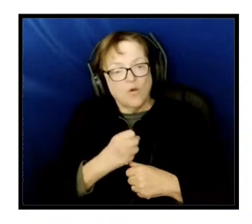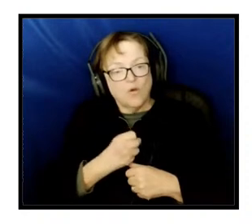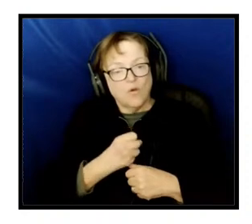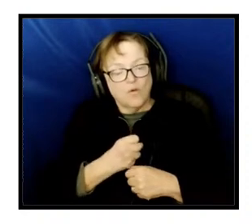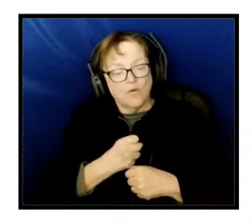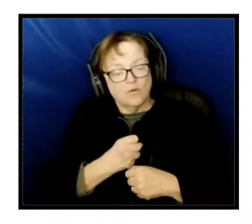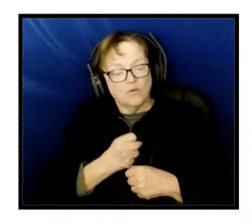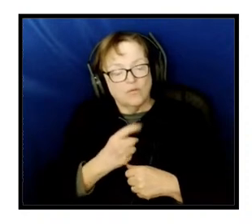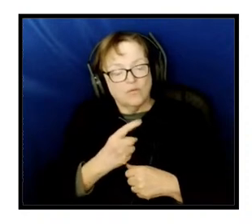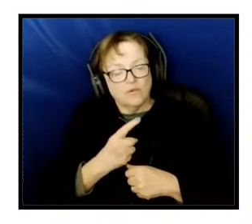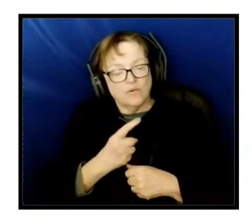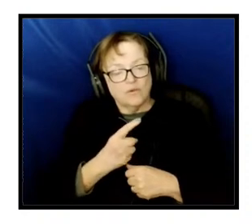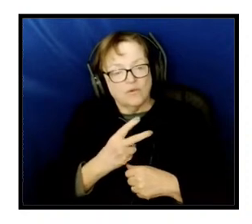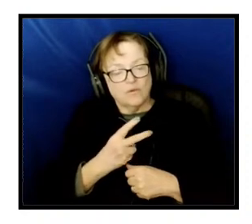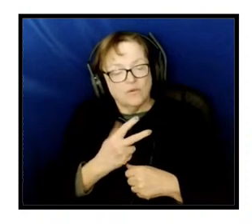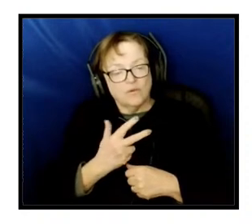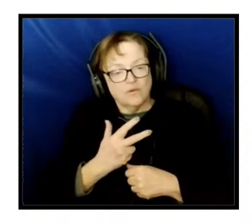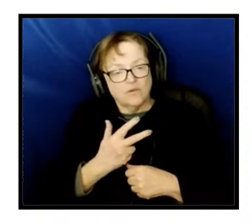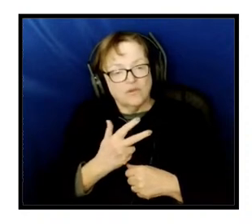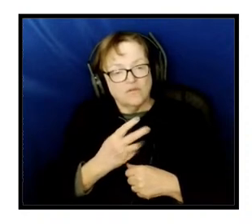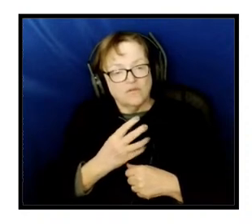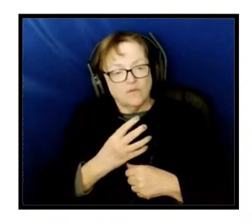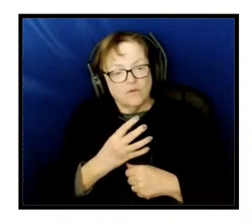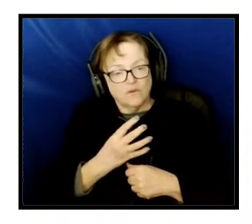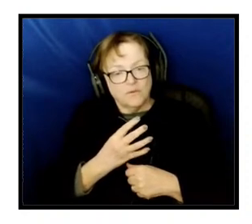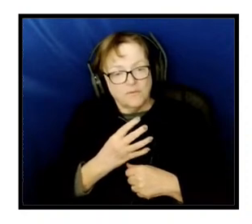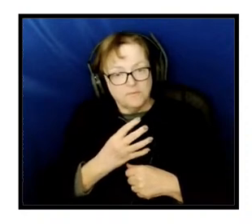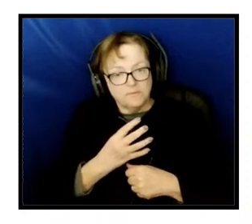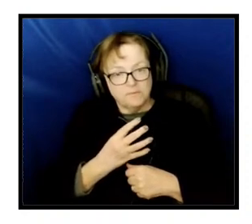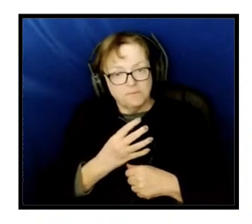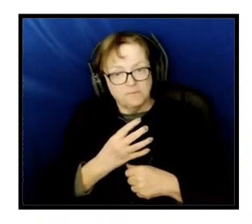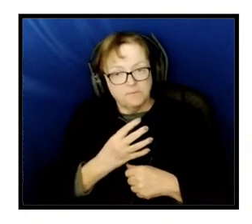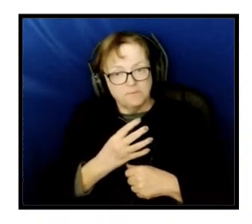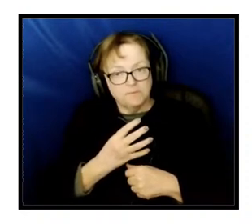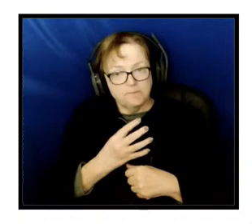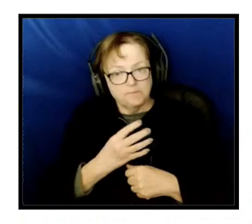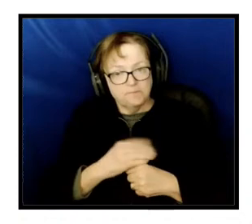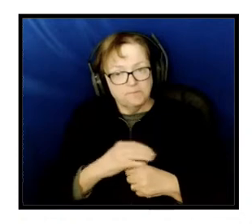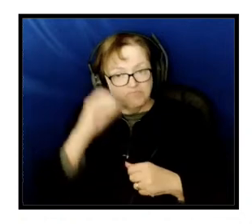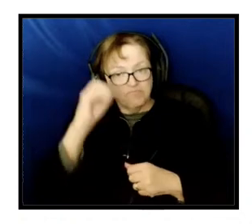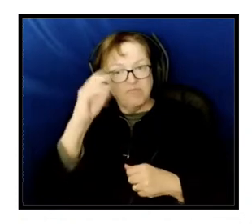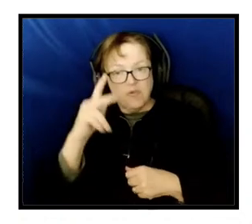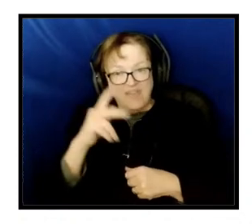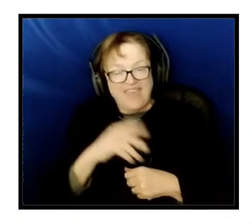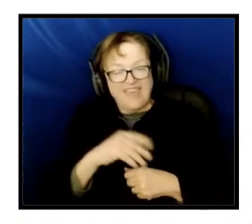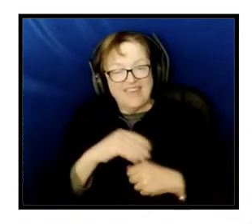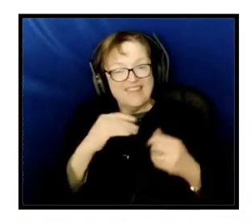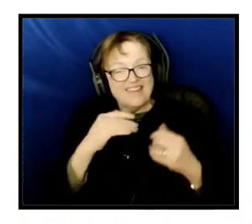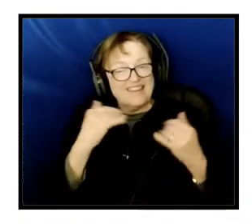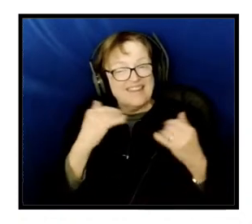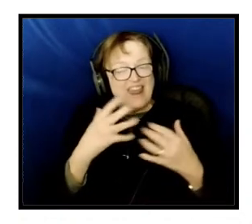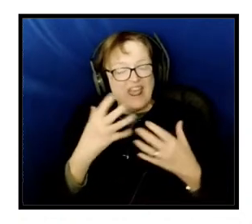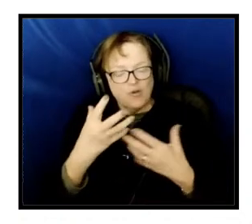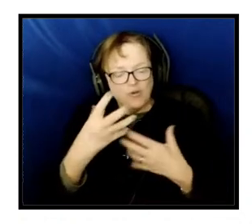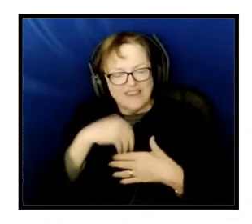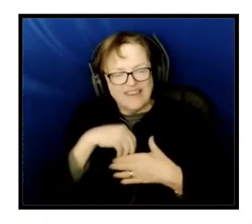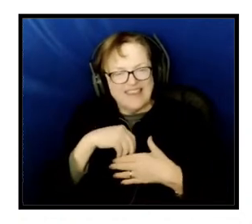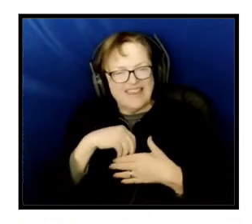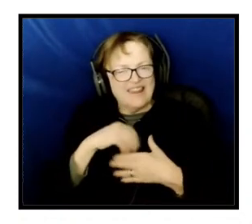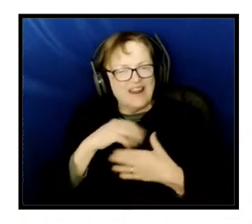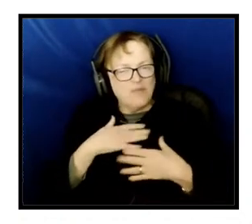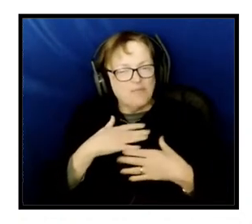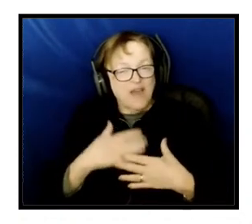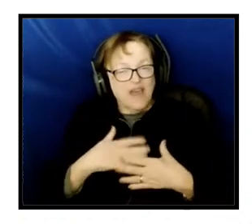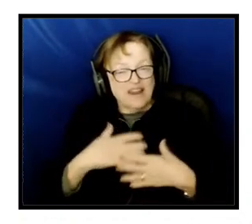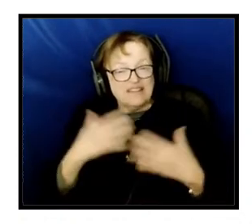two, three, four. Okay, now that we're in our bodies, we're gonna get up and